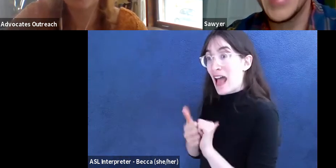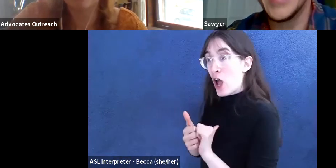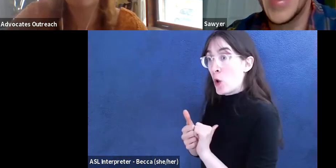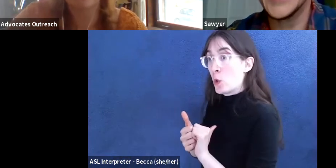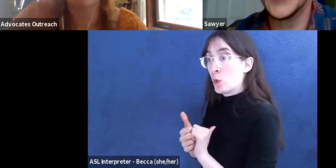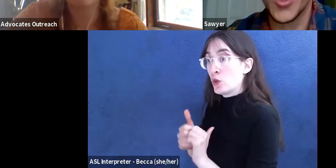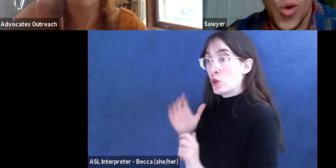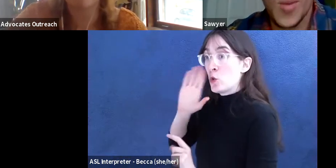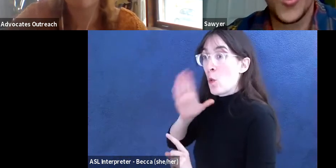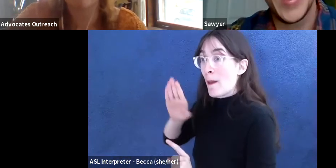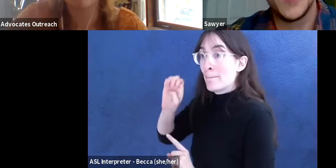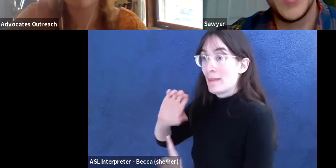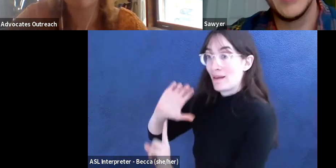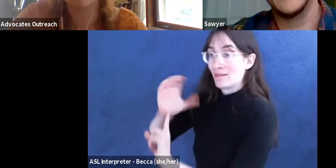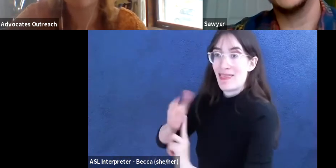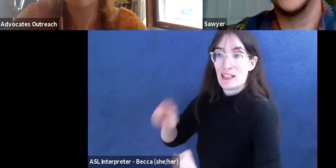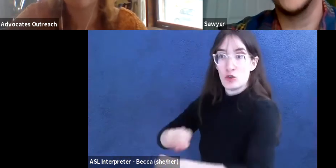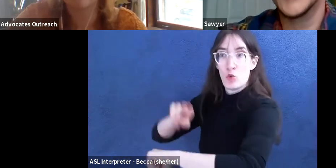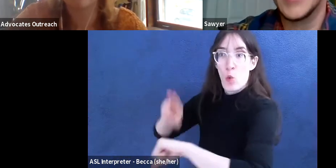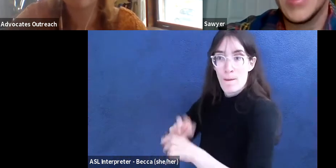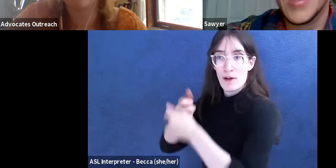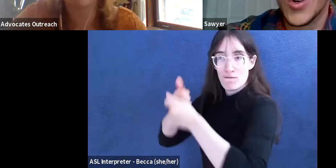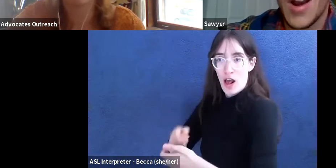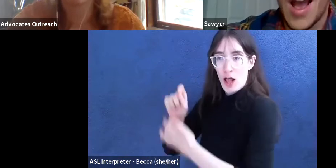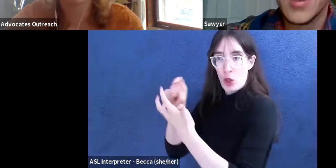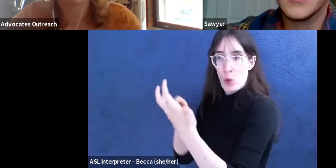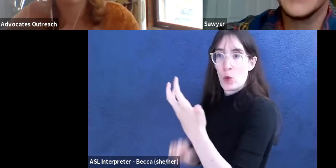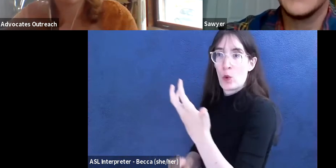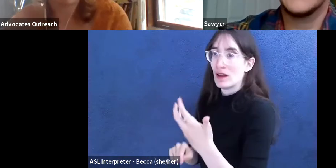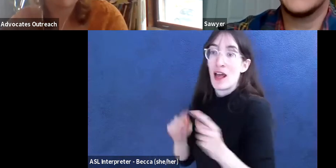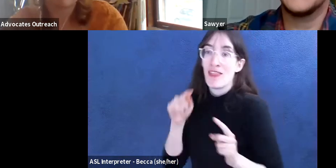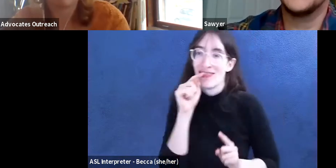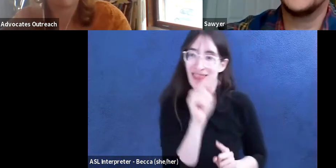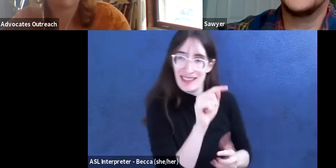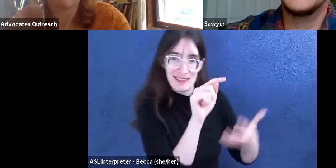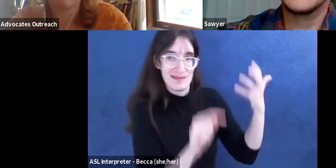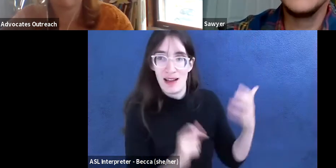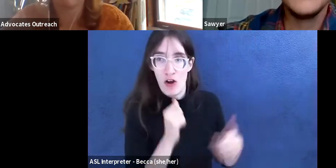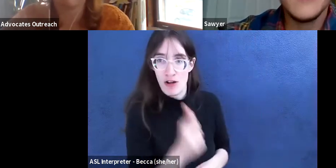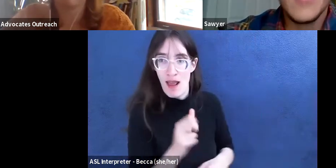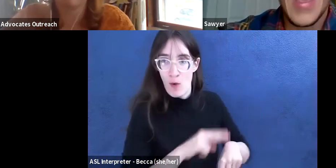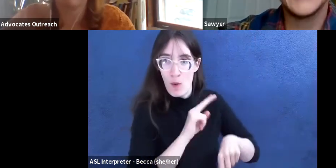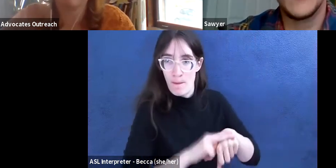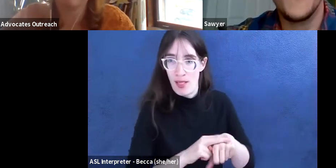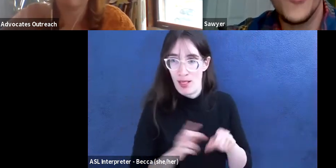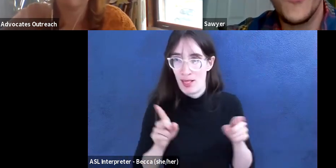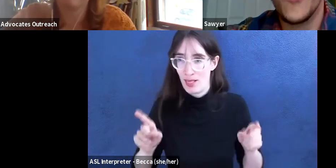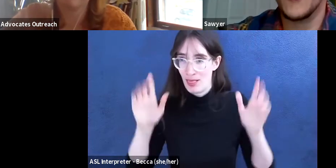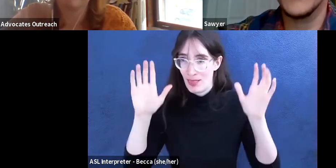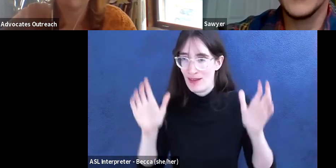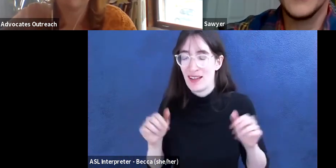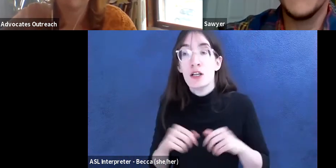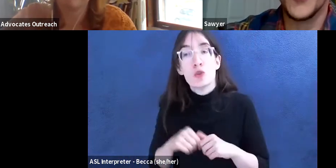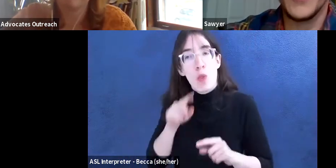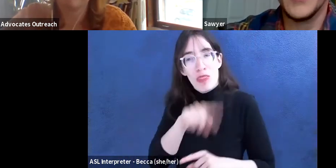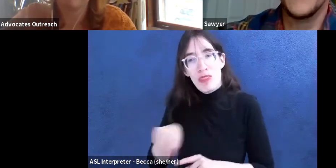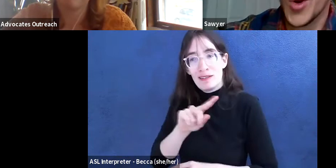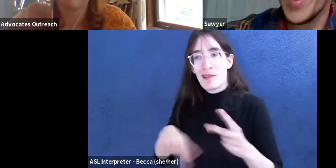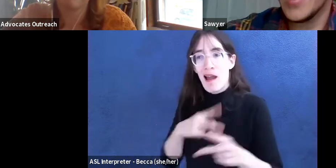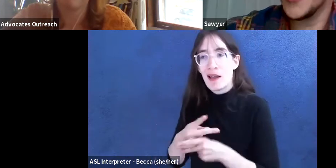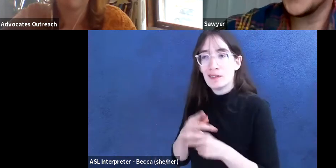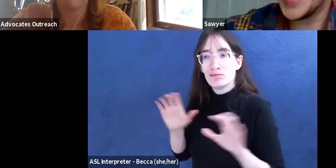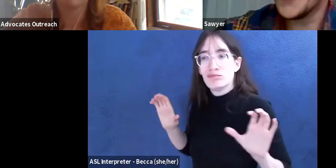just like coming right out and like talking openly and in an accepting way of transgender